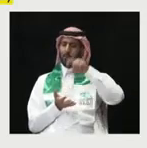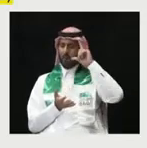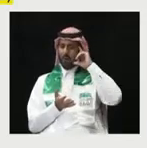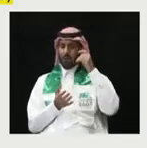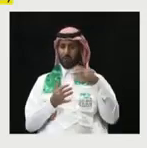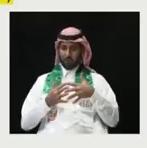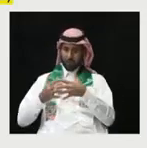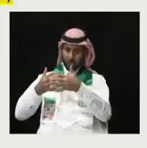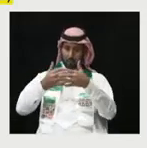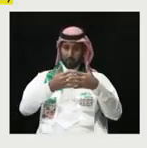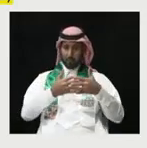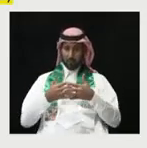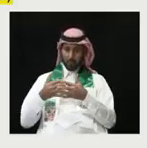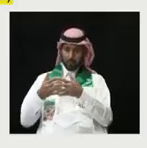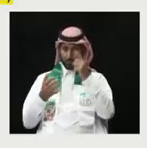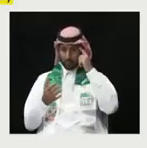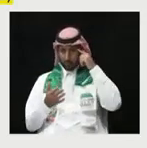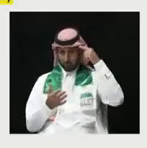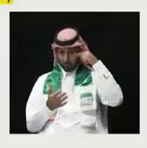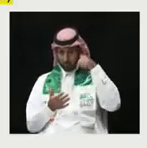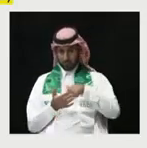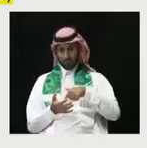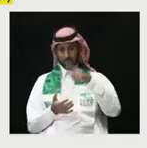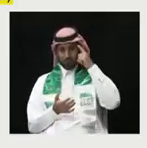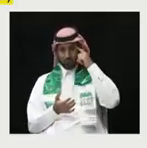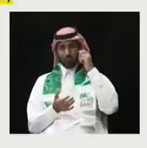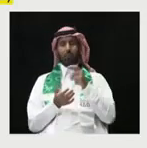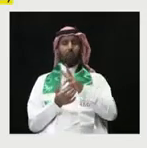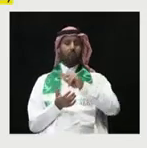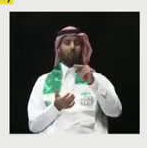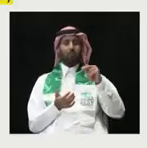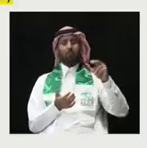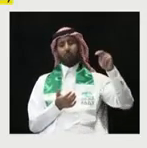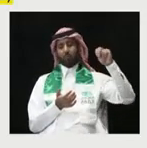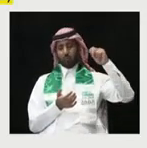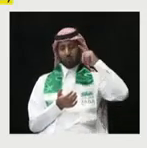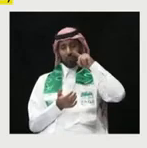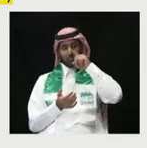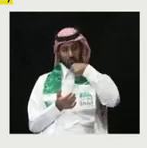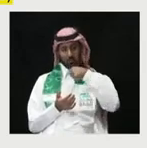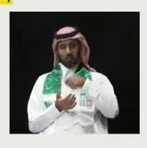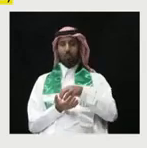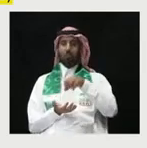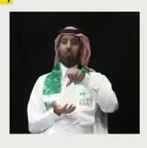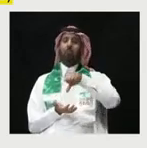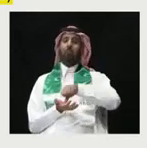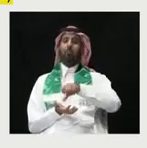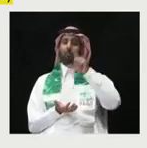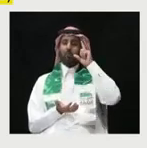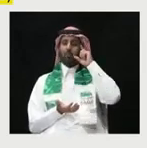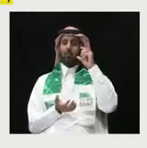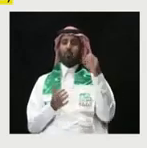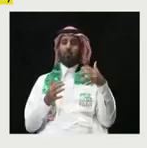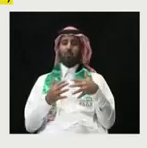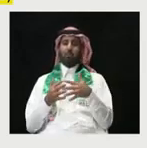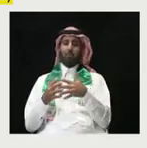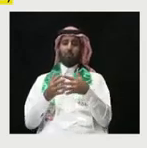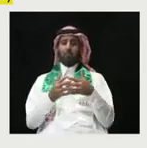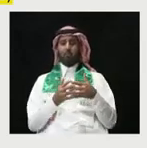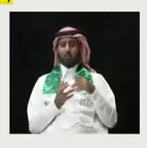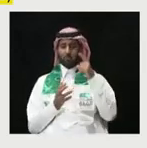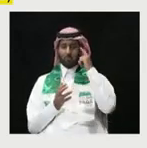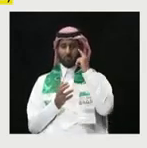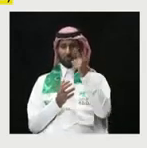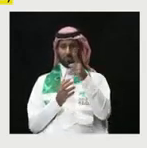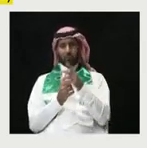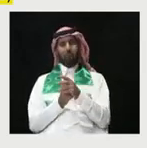they should be capital J, capital N, capital Y, and capital M. Next, my brother